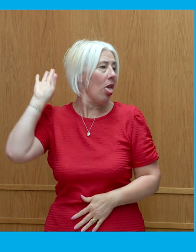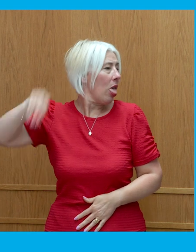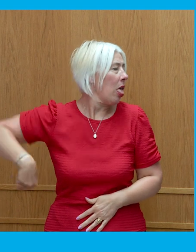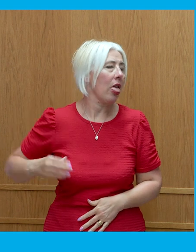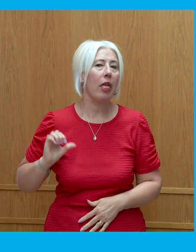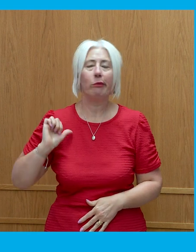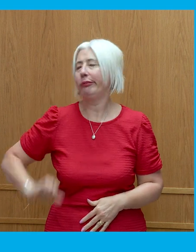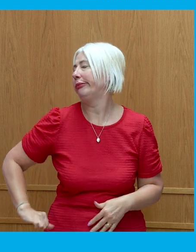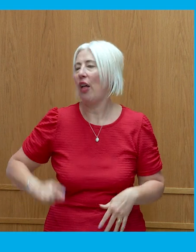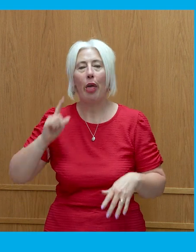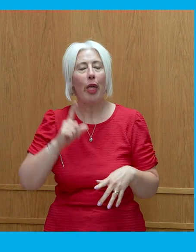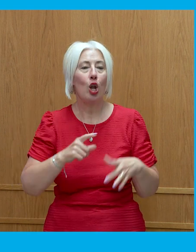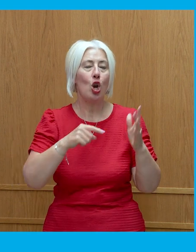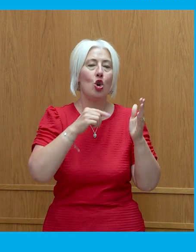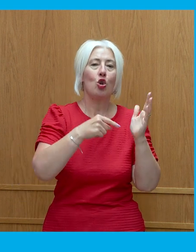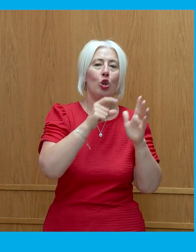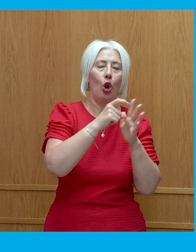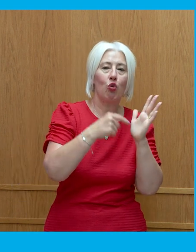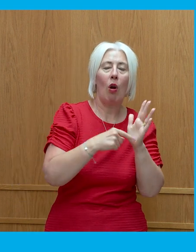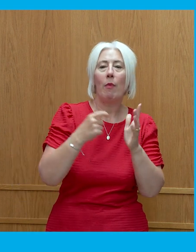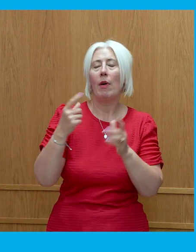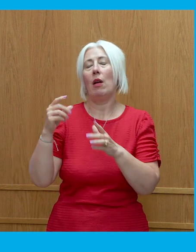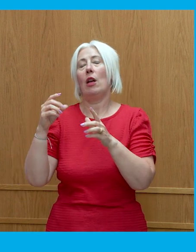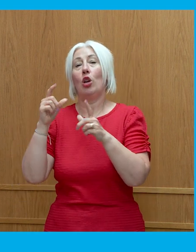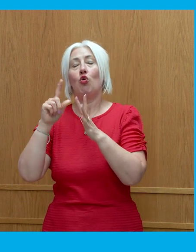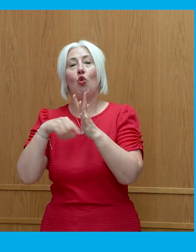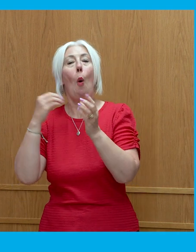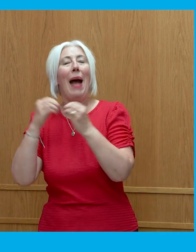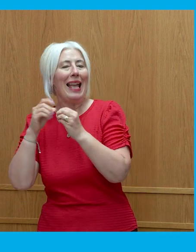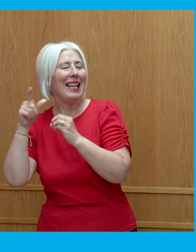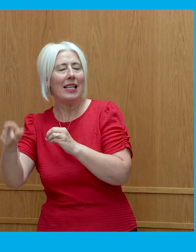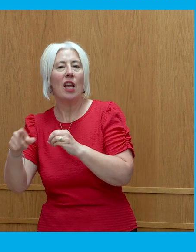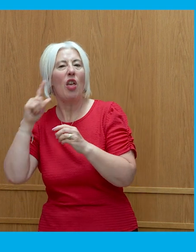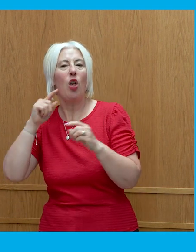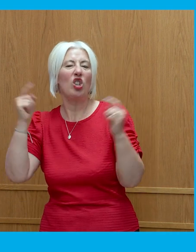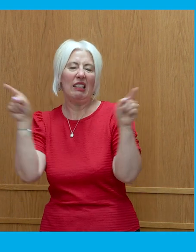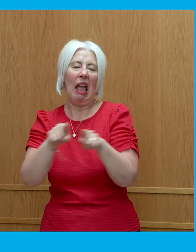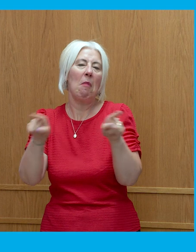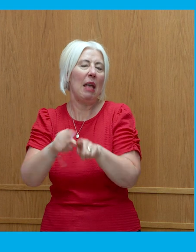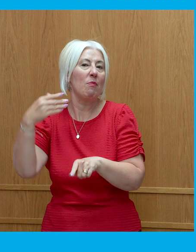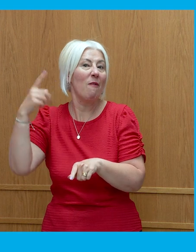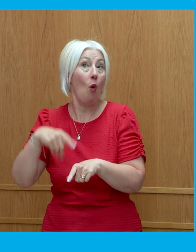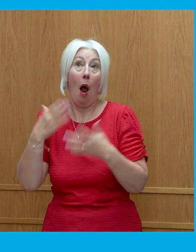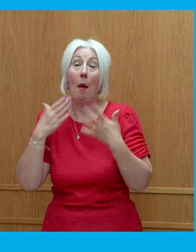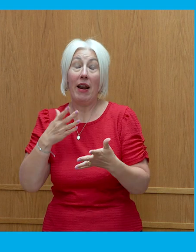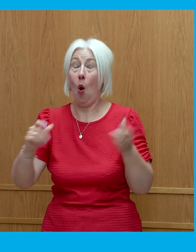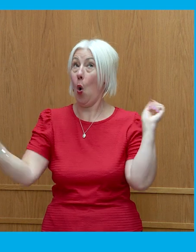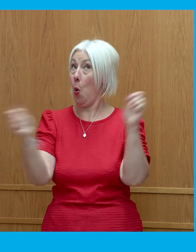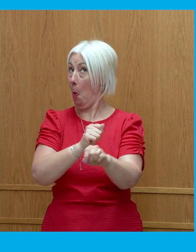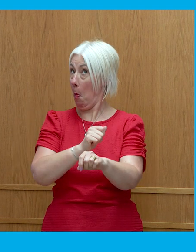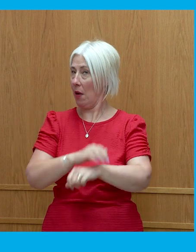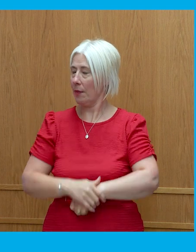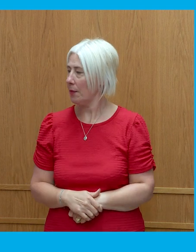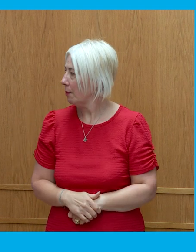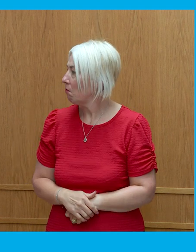It's a rematch of Trump and Biden, but obviously now that's completely changed. Robert, do you agree? What